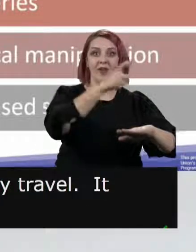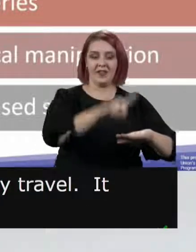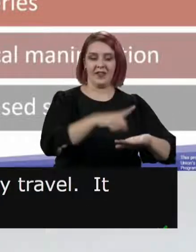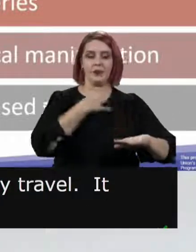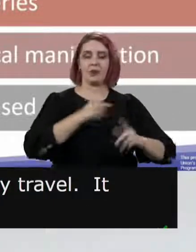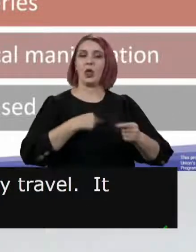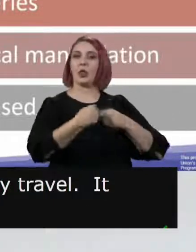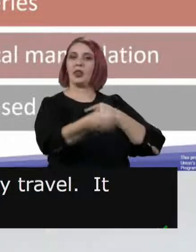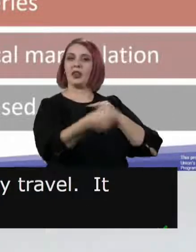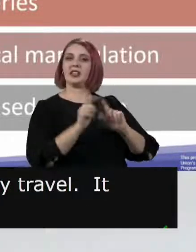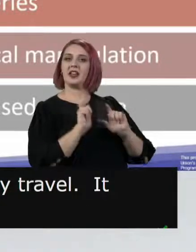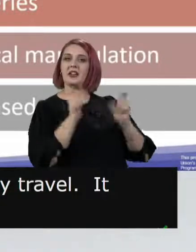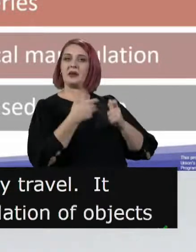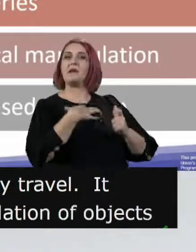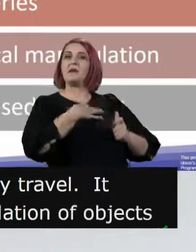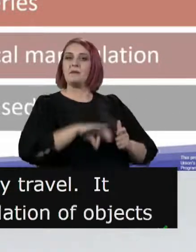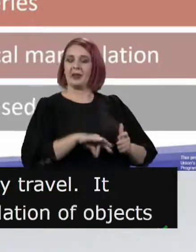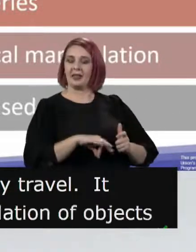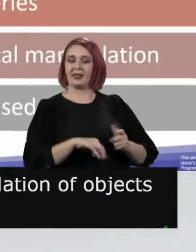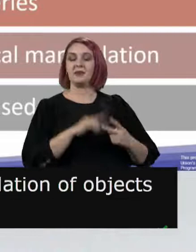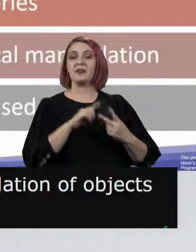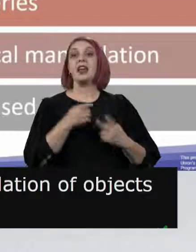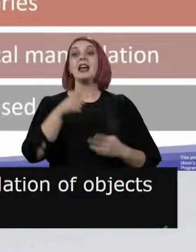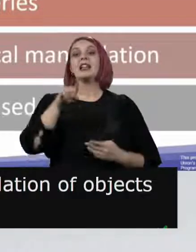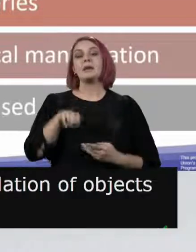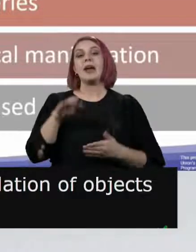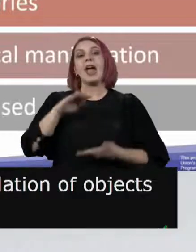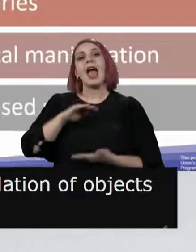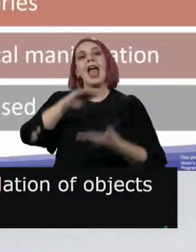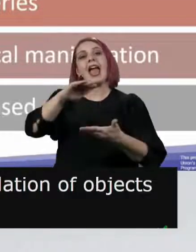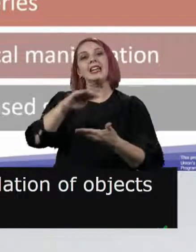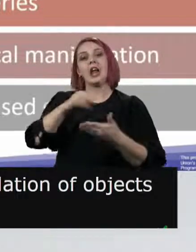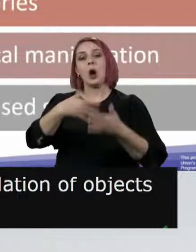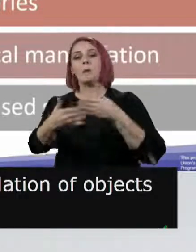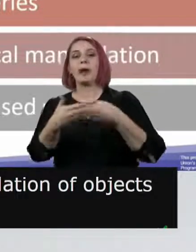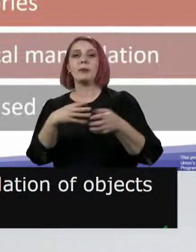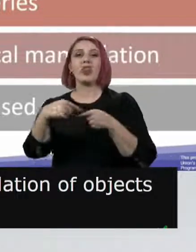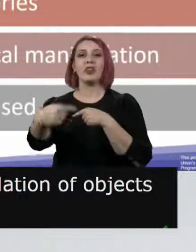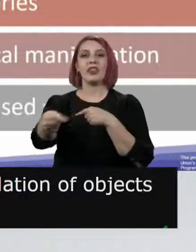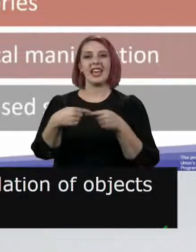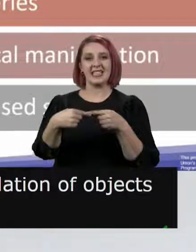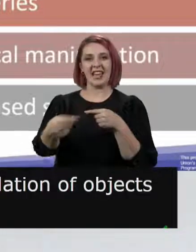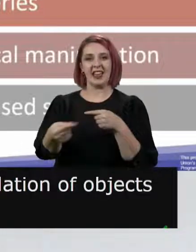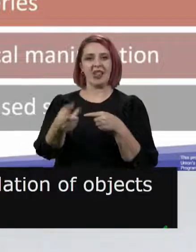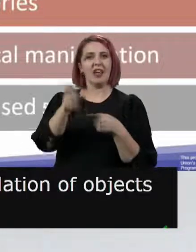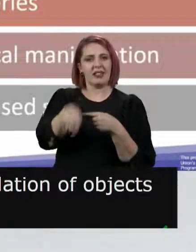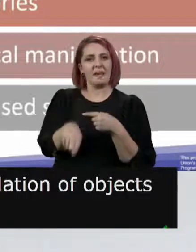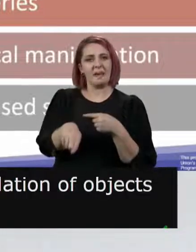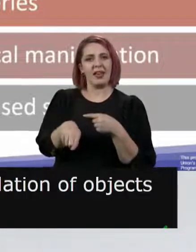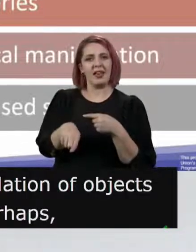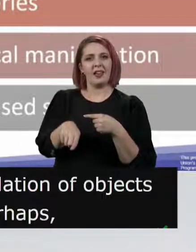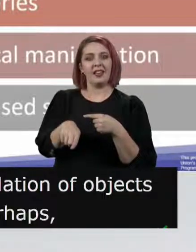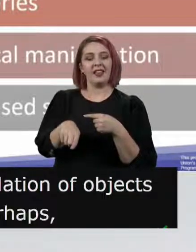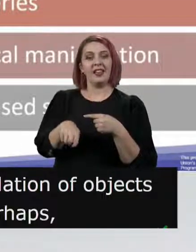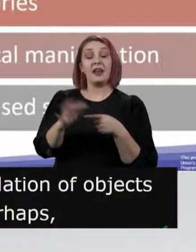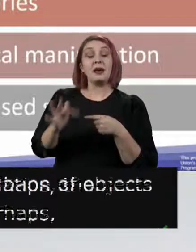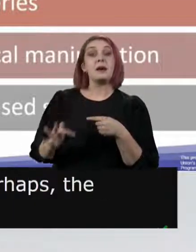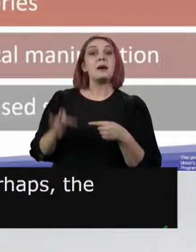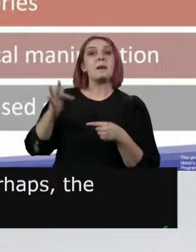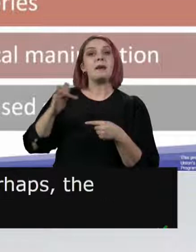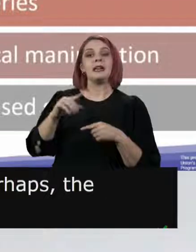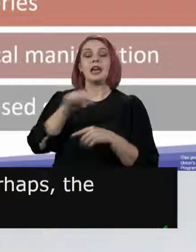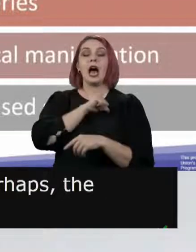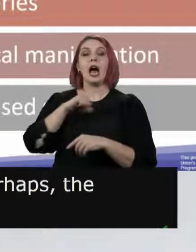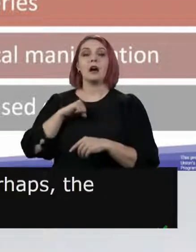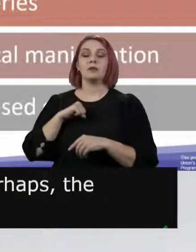over distance, and increased self-care, where perhaps the demand on human personal assistance